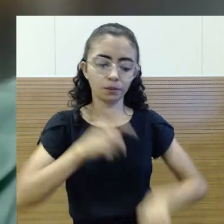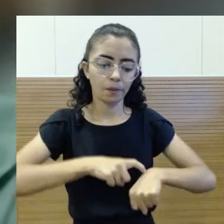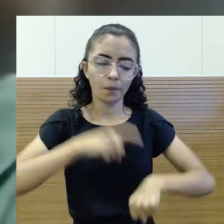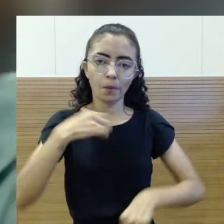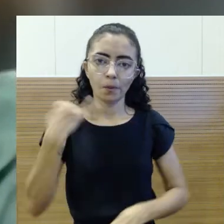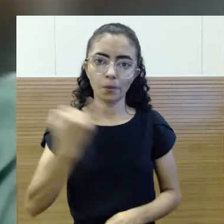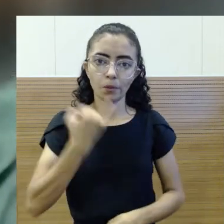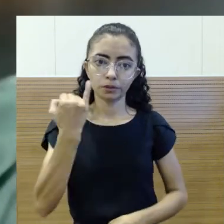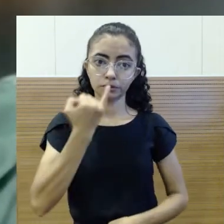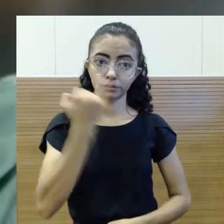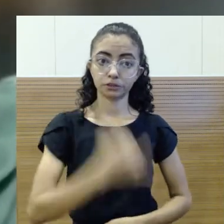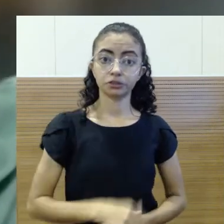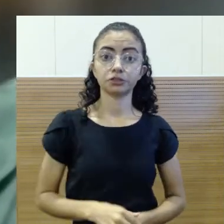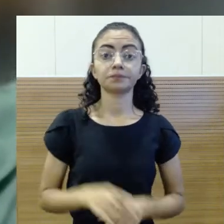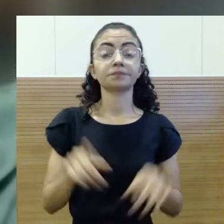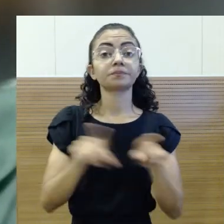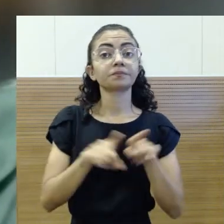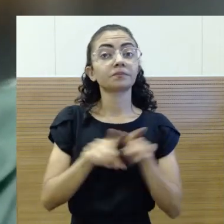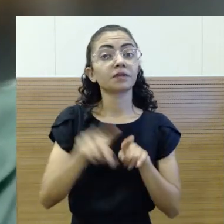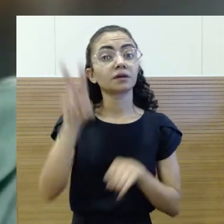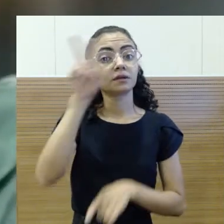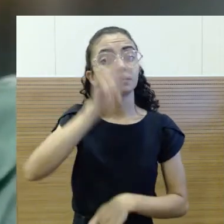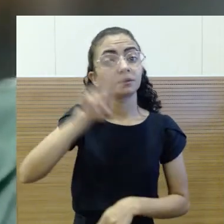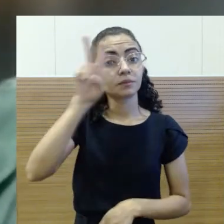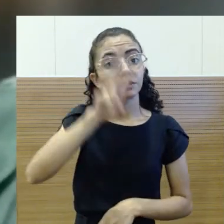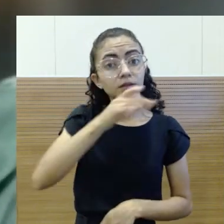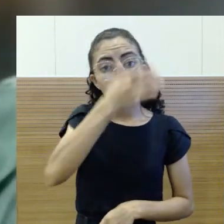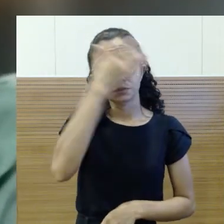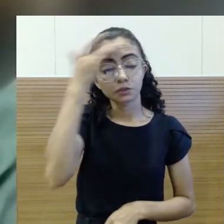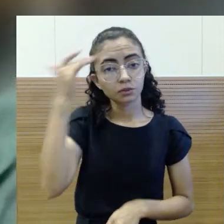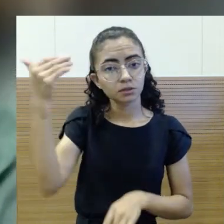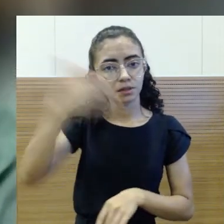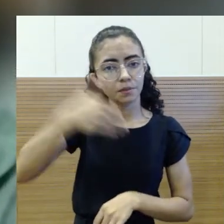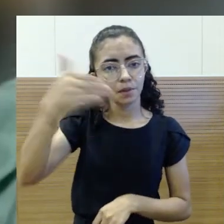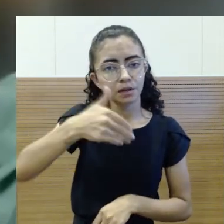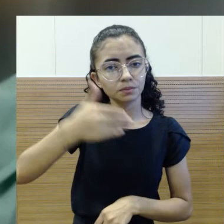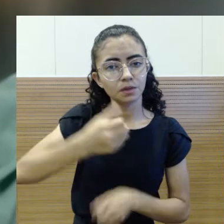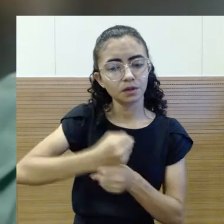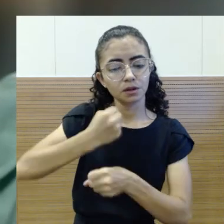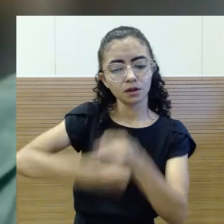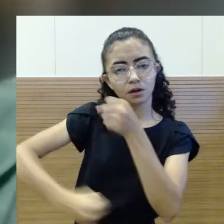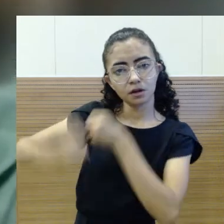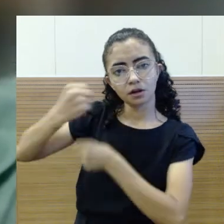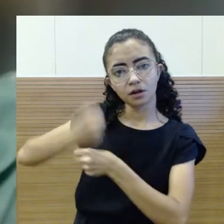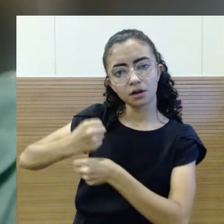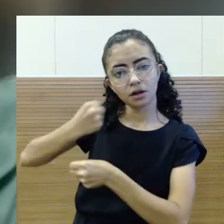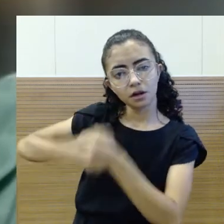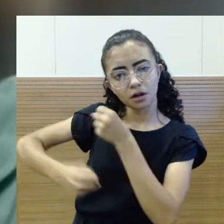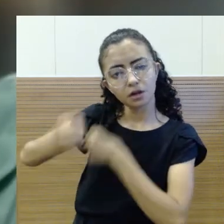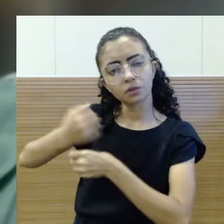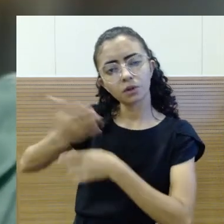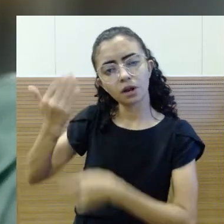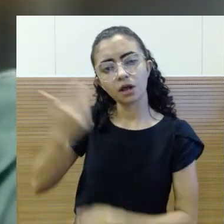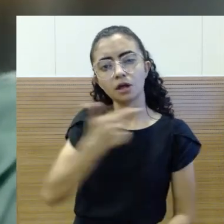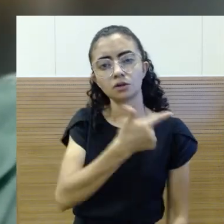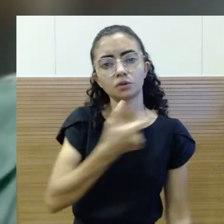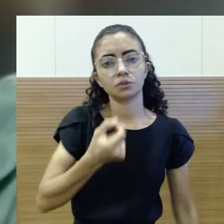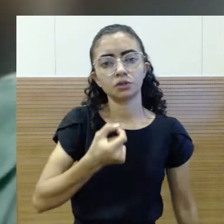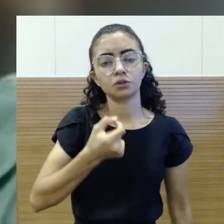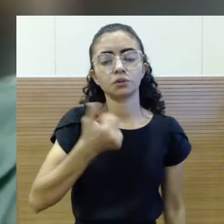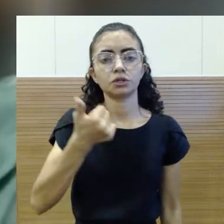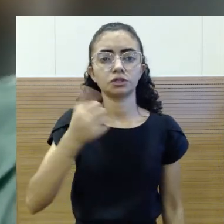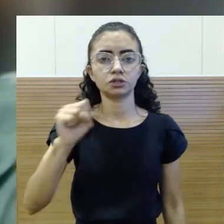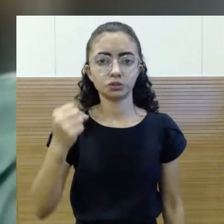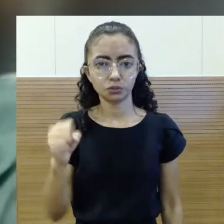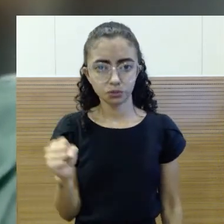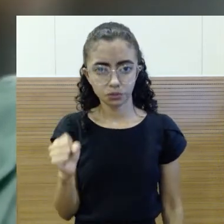2006, I mean, and then republished 2014, and then in 2019, and tomorrow I have the opportunity of speaking a bit more about that. We have